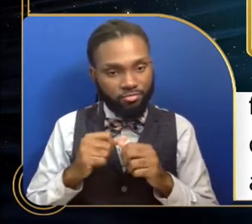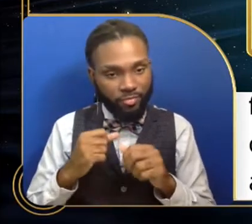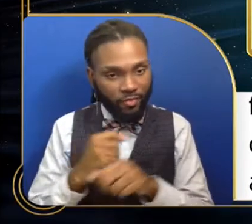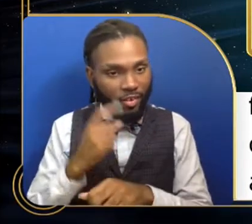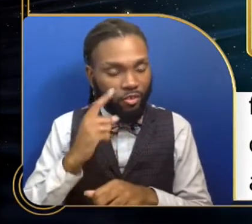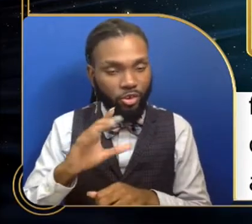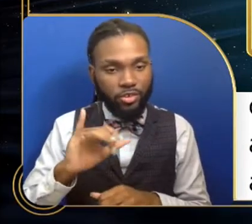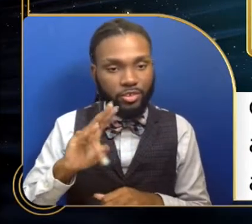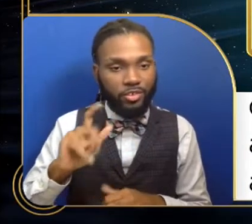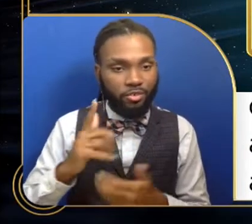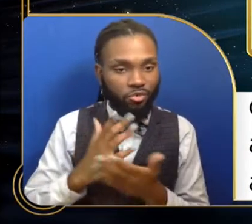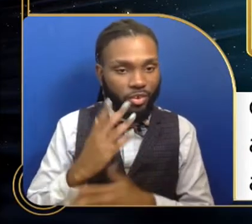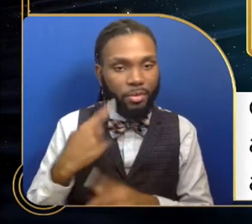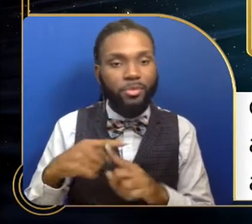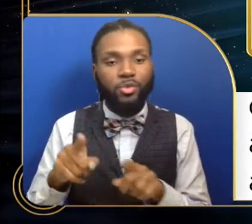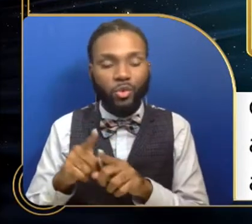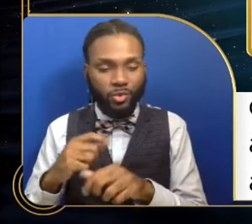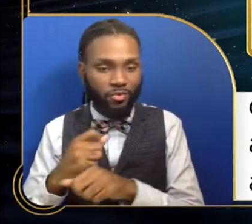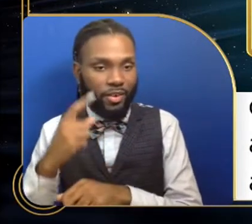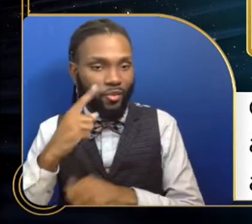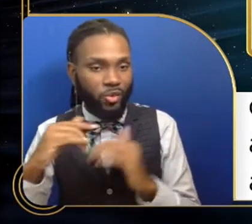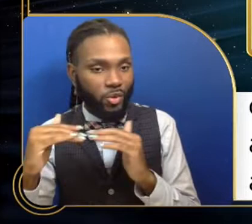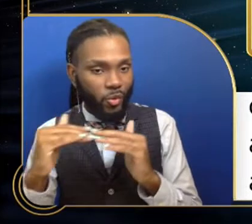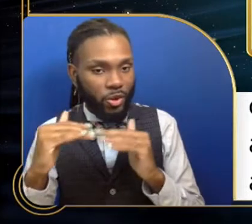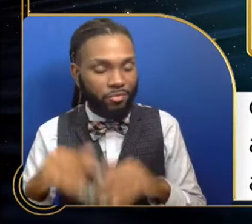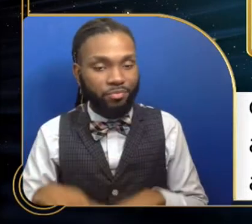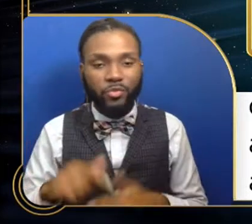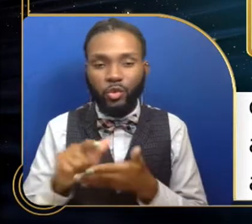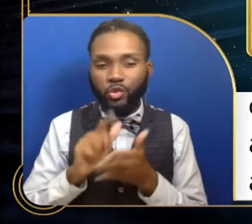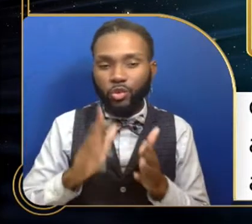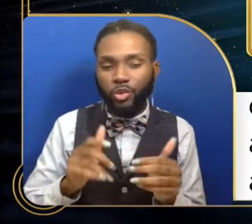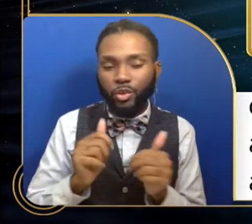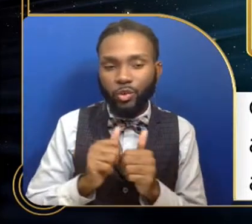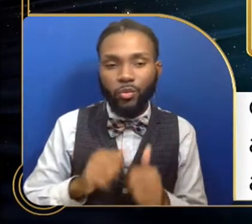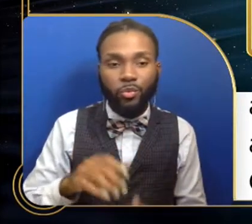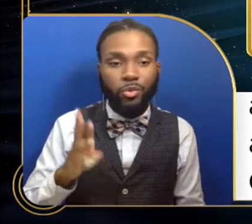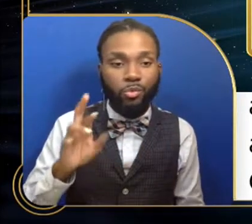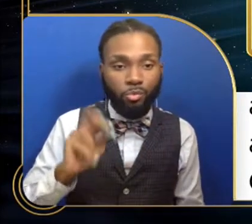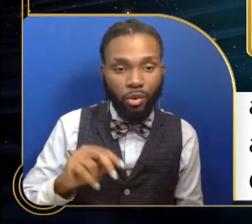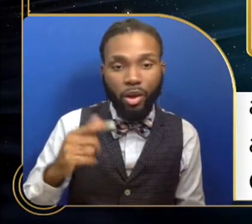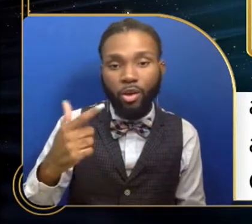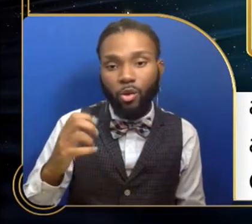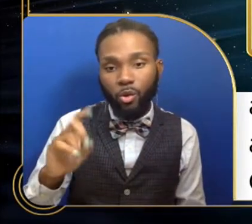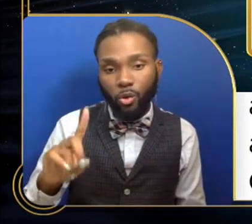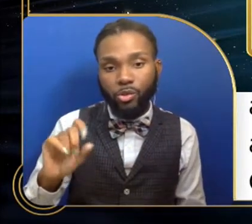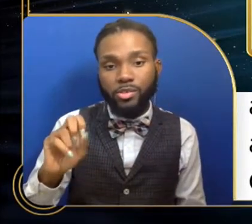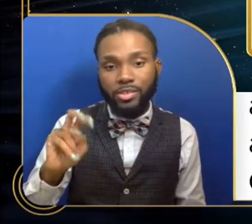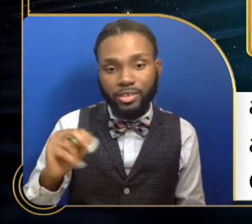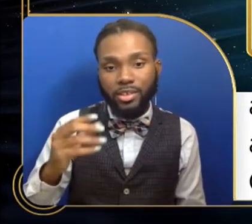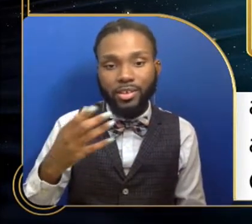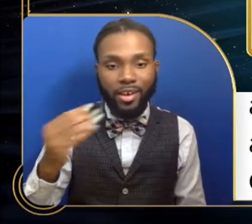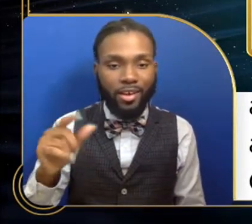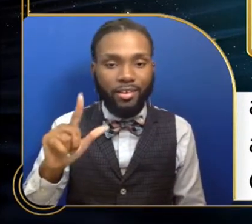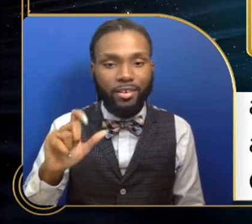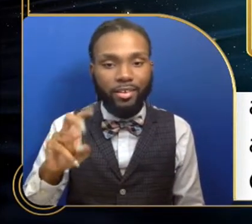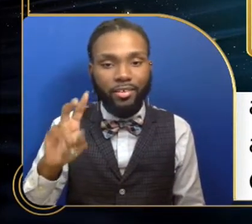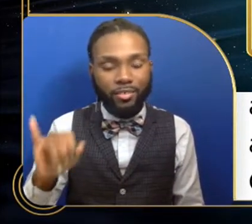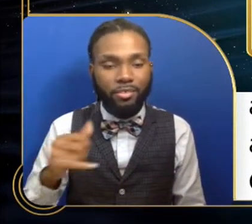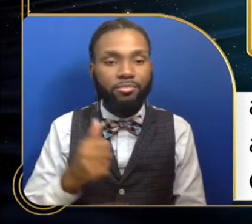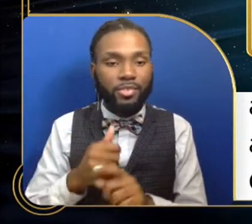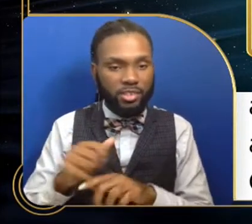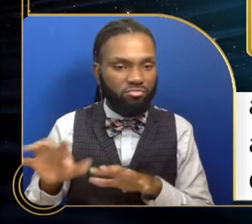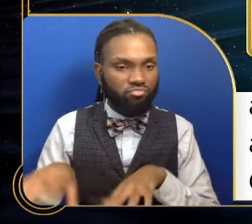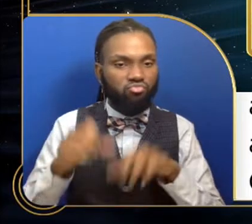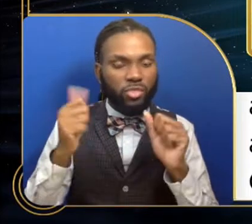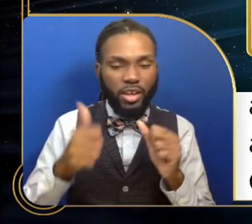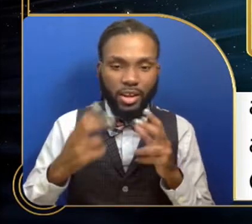for equality. An attorney with Brown, Goldstein, and Levy, Eve takes on high-impact disability rights cases on behalf